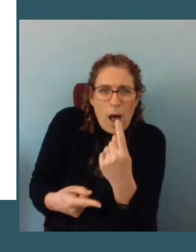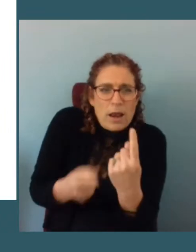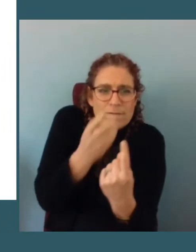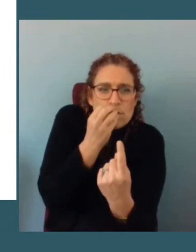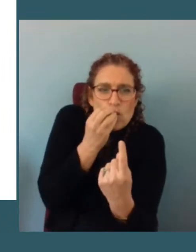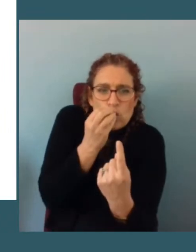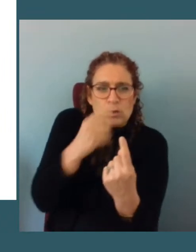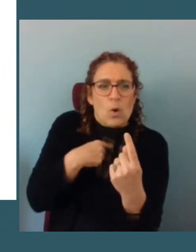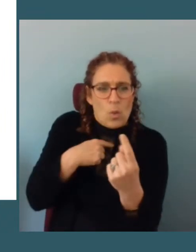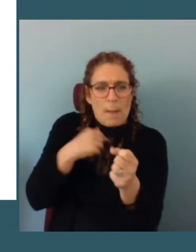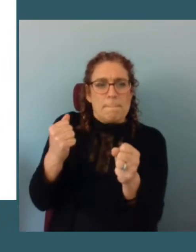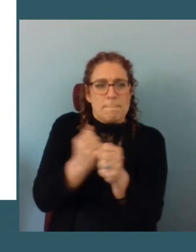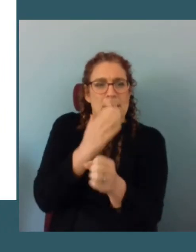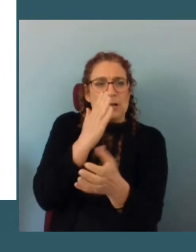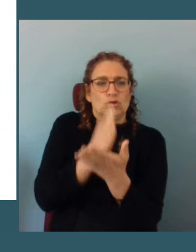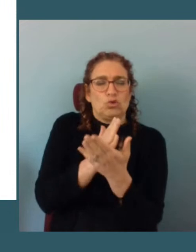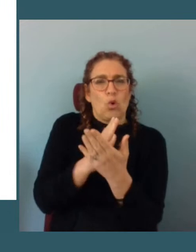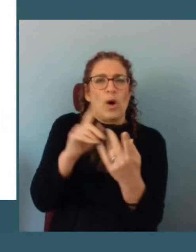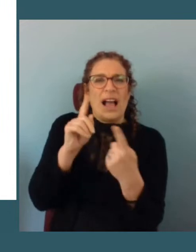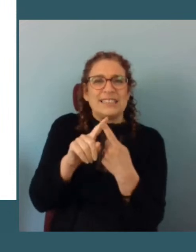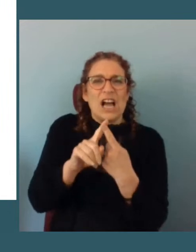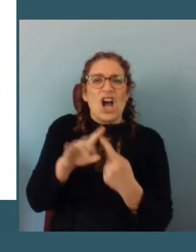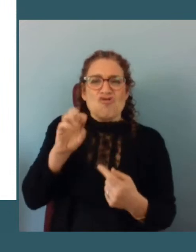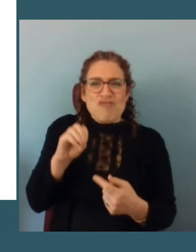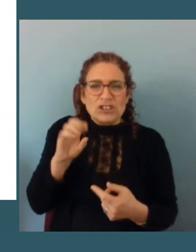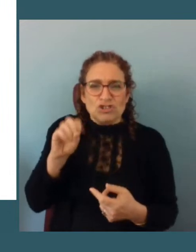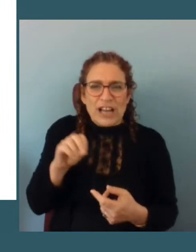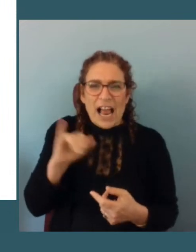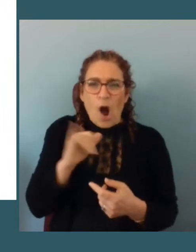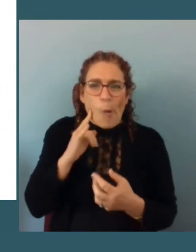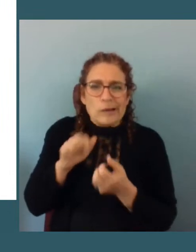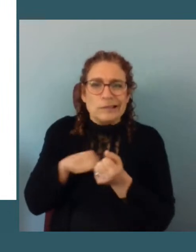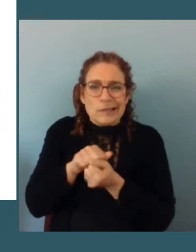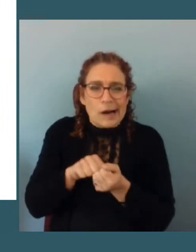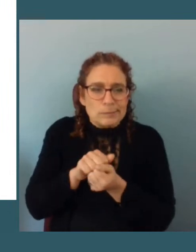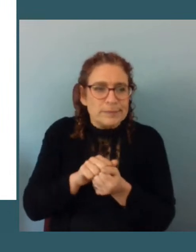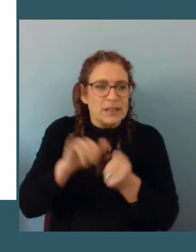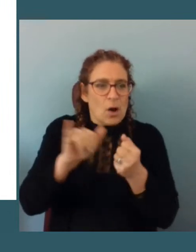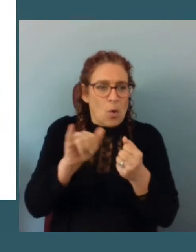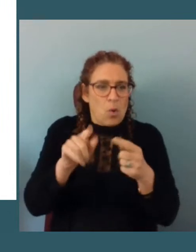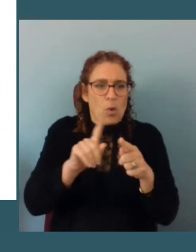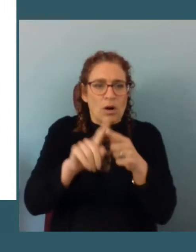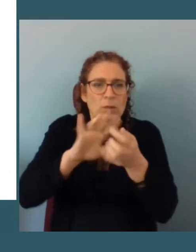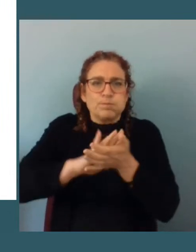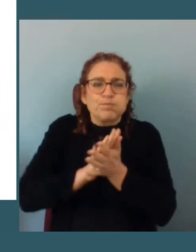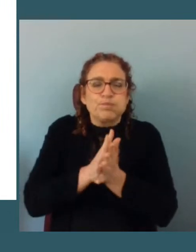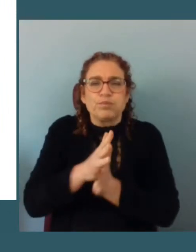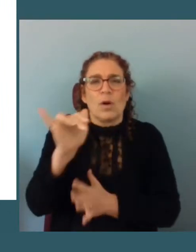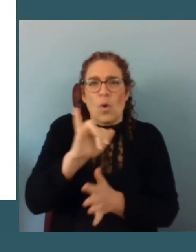that was like crunchy or lumpy or pureed or finger food, to make sure that we're meeting those